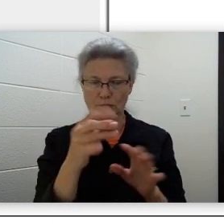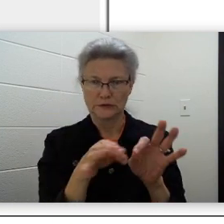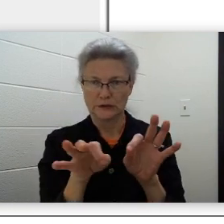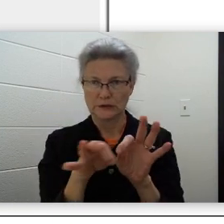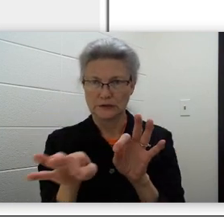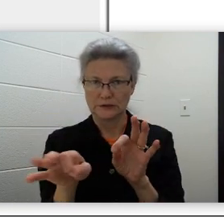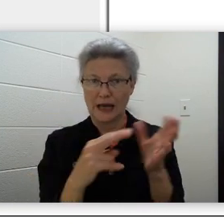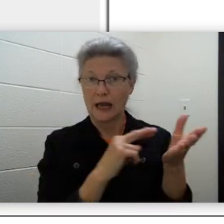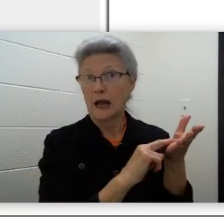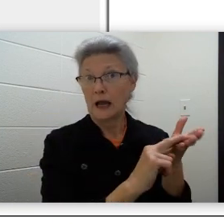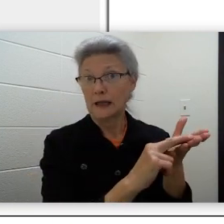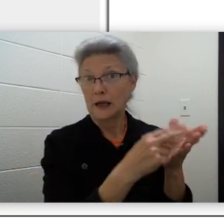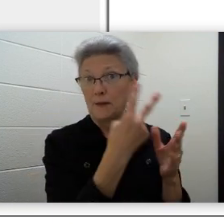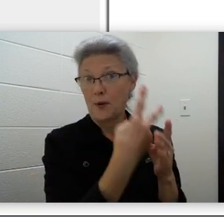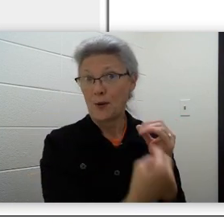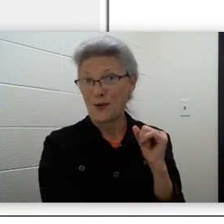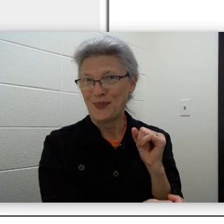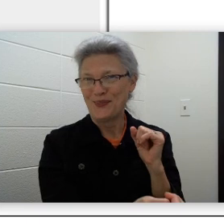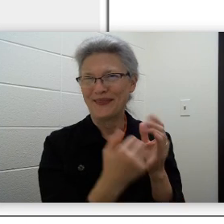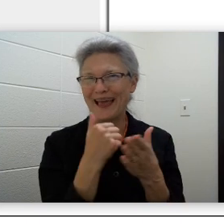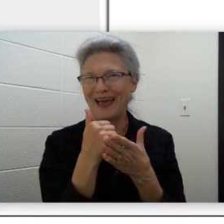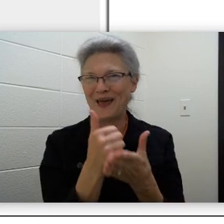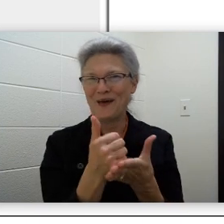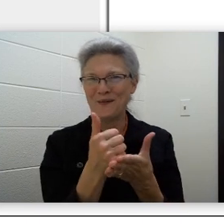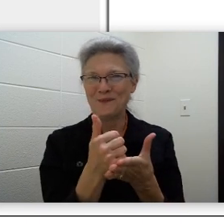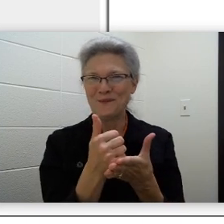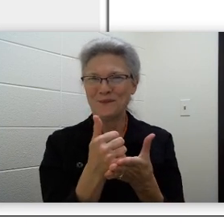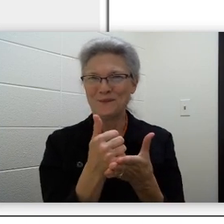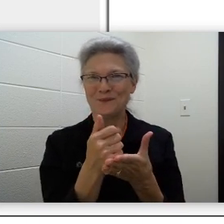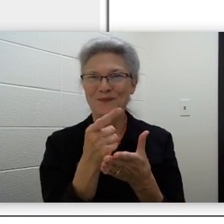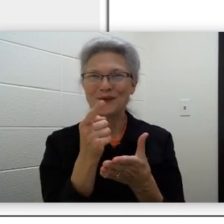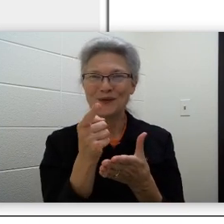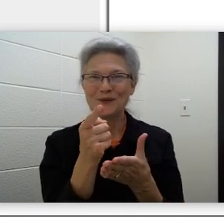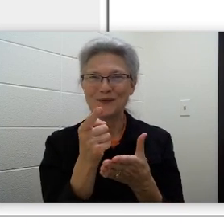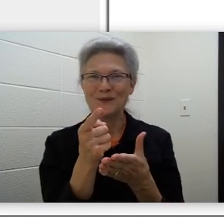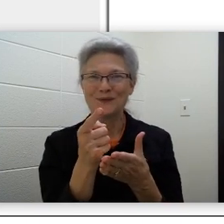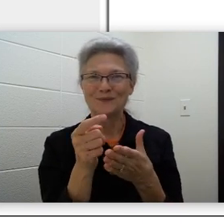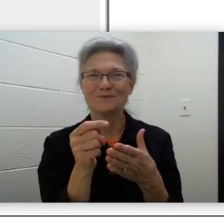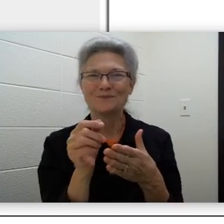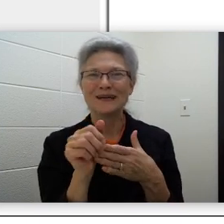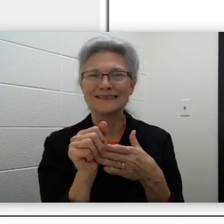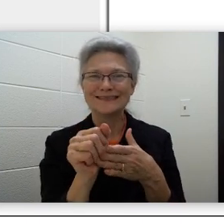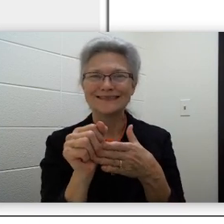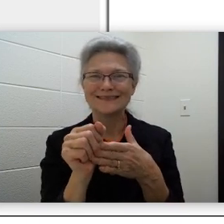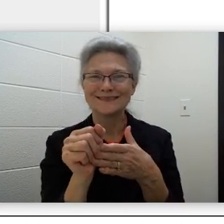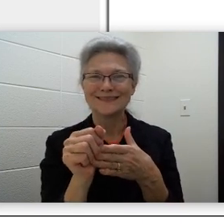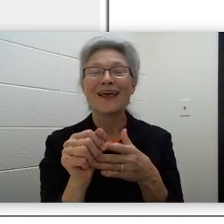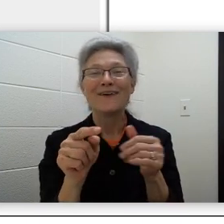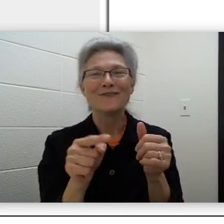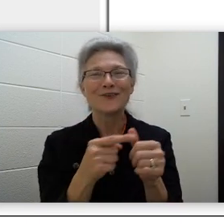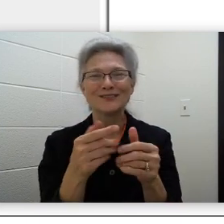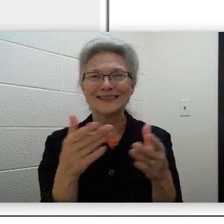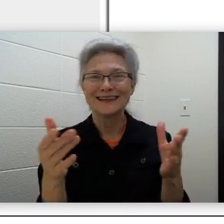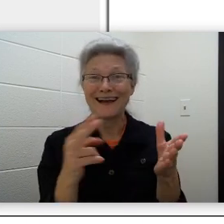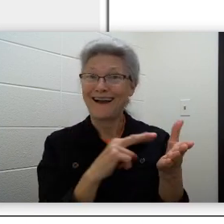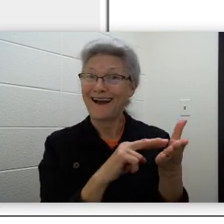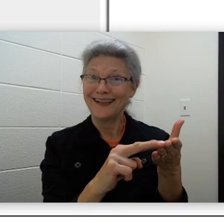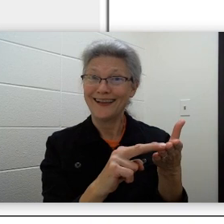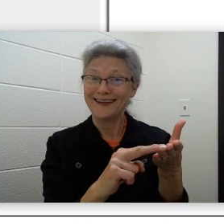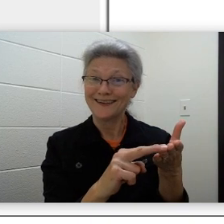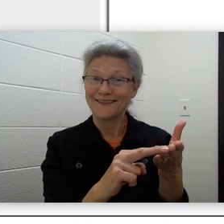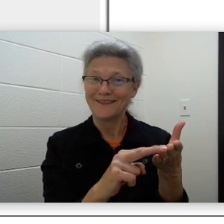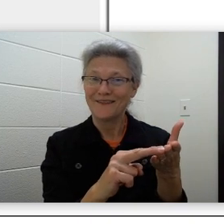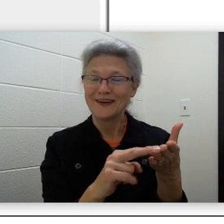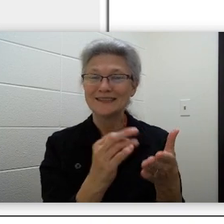I highlighted both of them to help to refer to as a guidance. So the first thing that I highlighted was